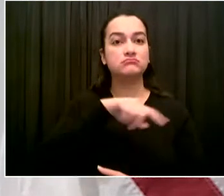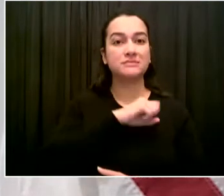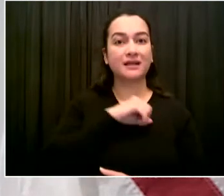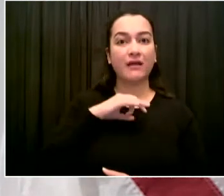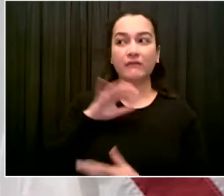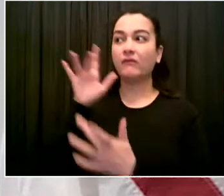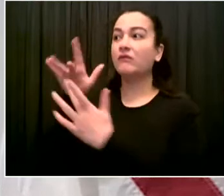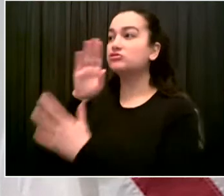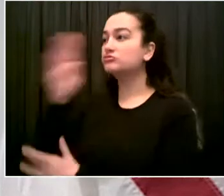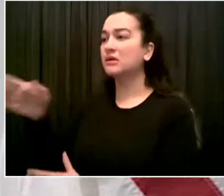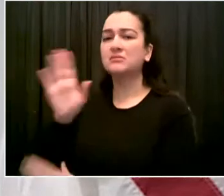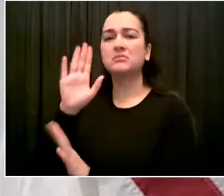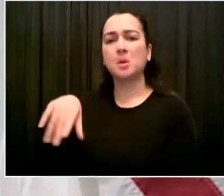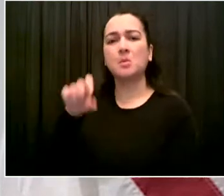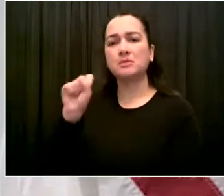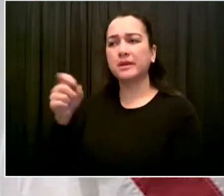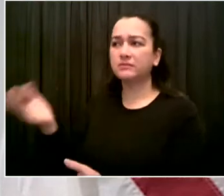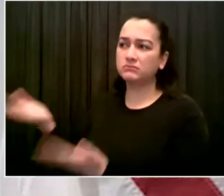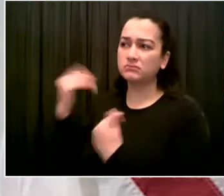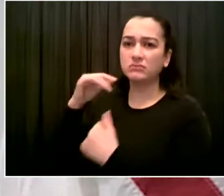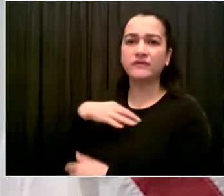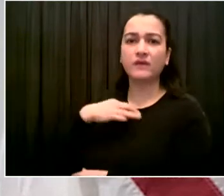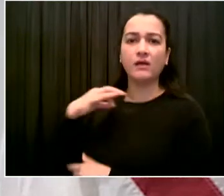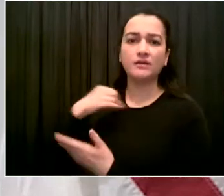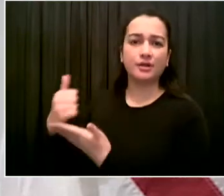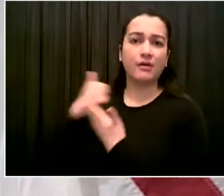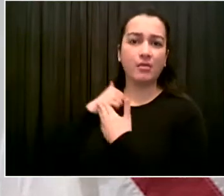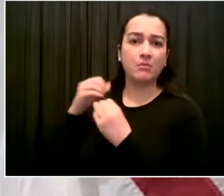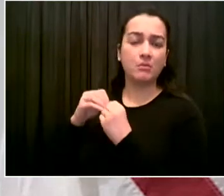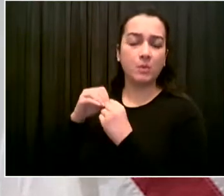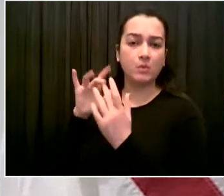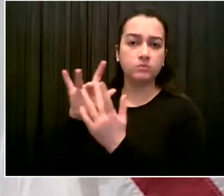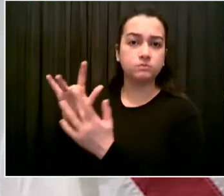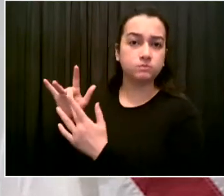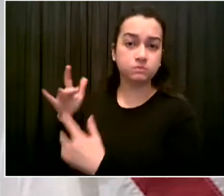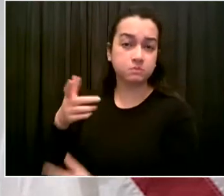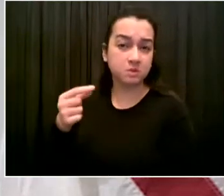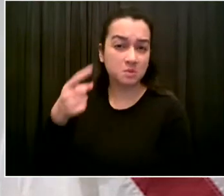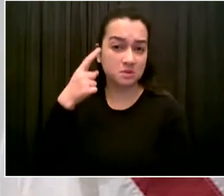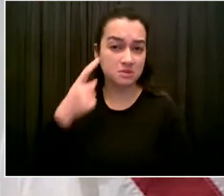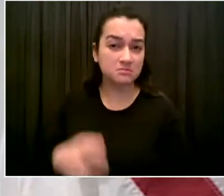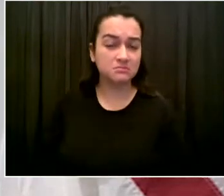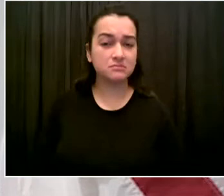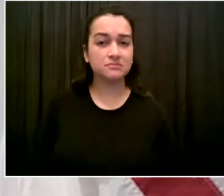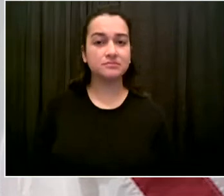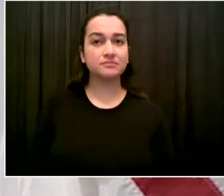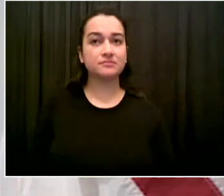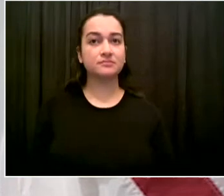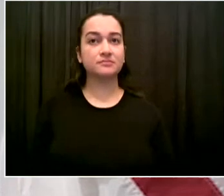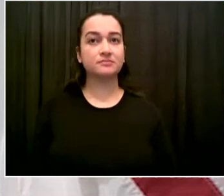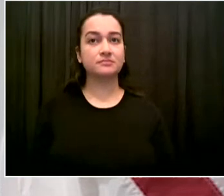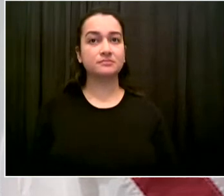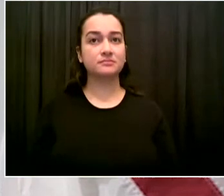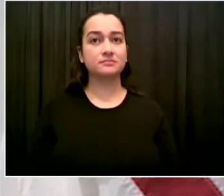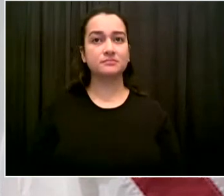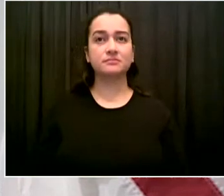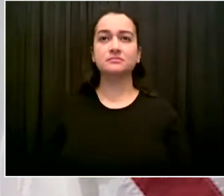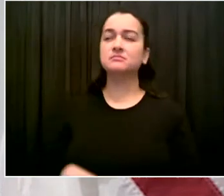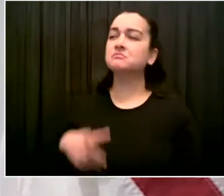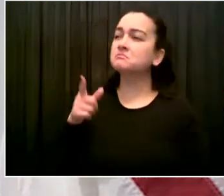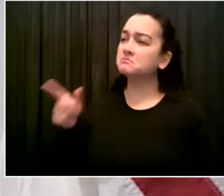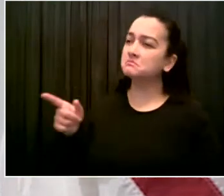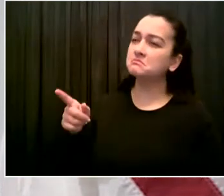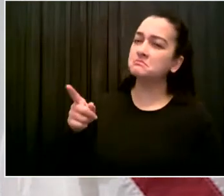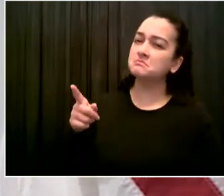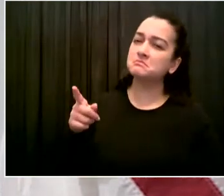Yeah, it's an interesting question. I'll turn to Dr. Choksi, but let me just say, what we've tried to do with our vaccine command center is really